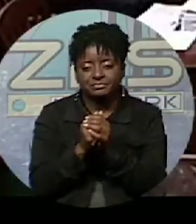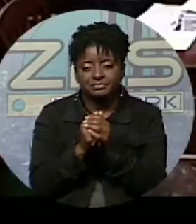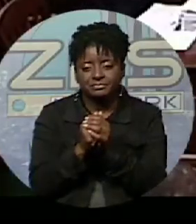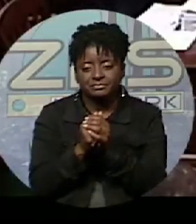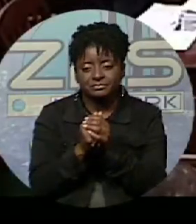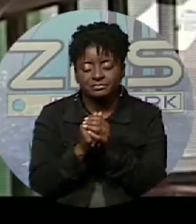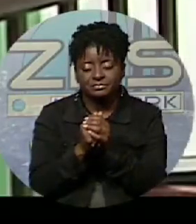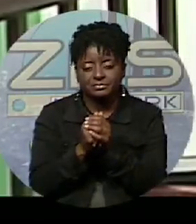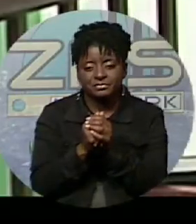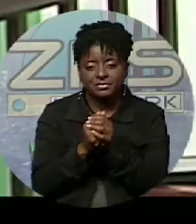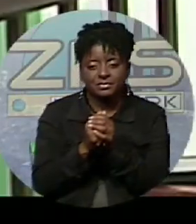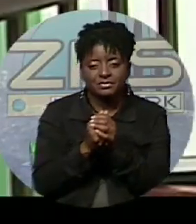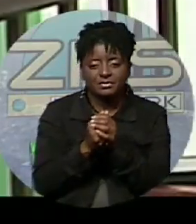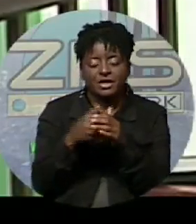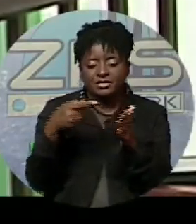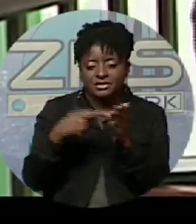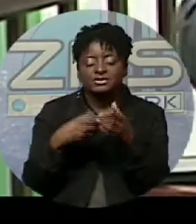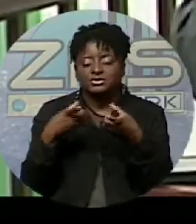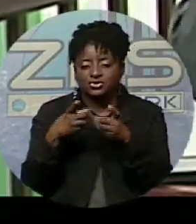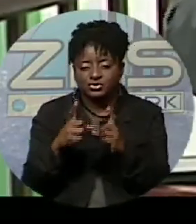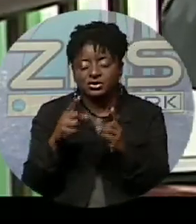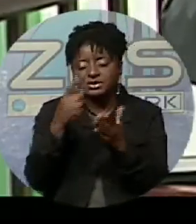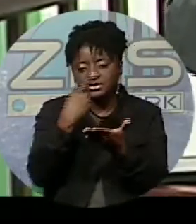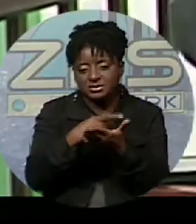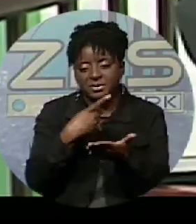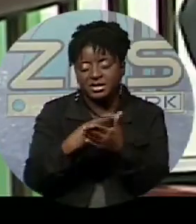which seeks to establish a council to improve labor